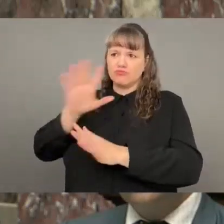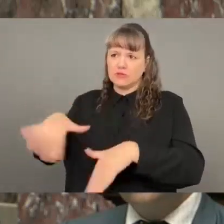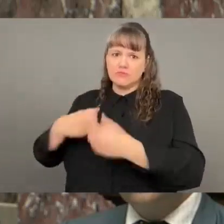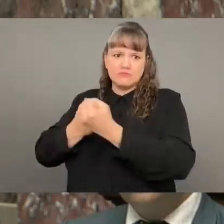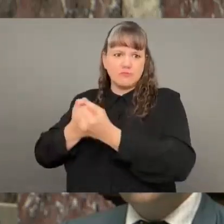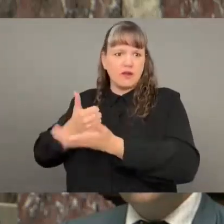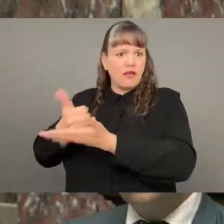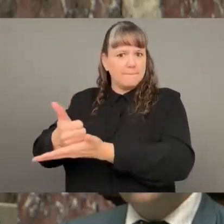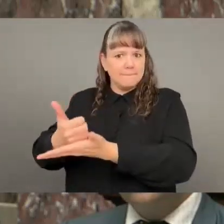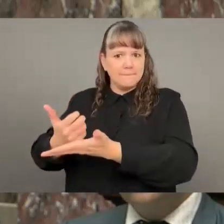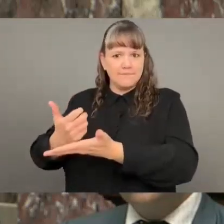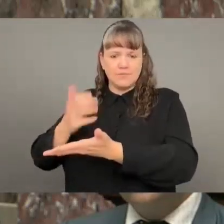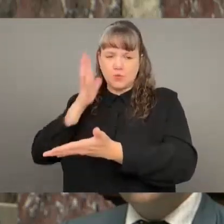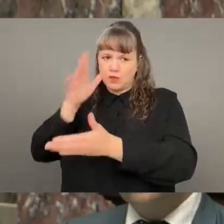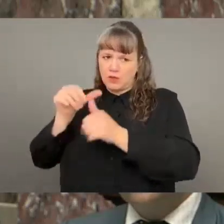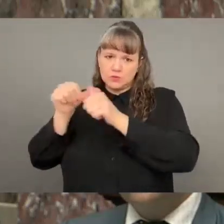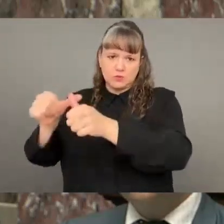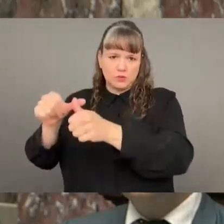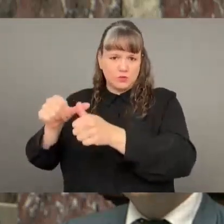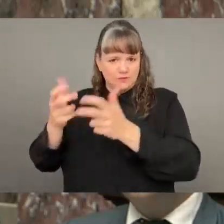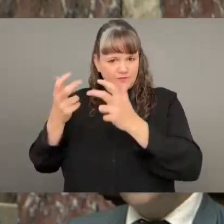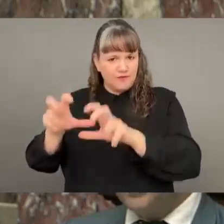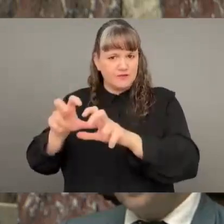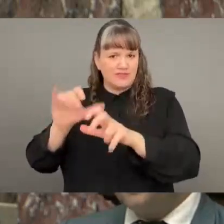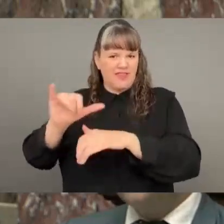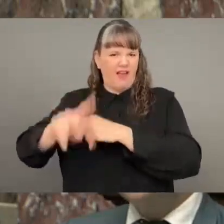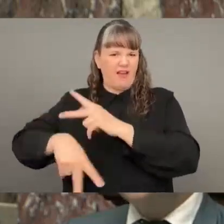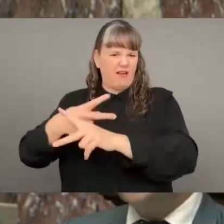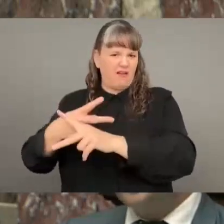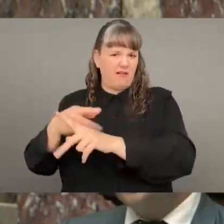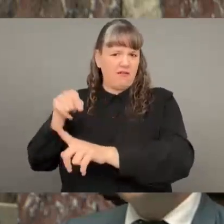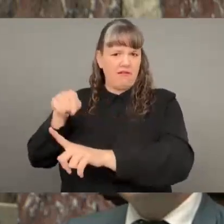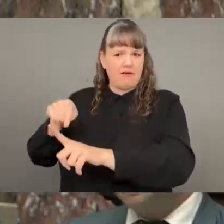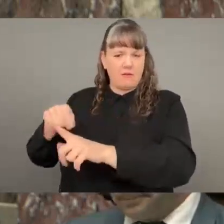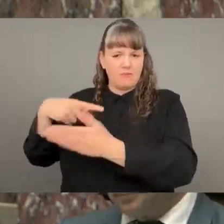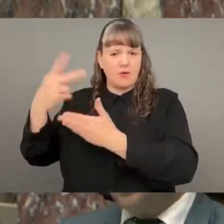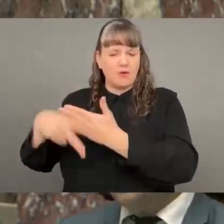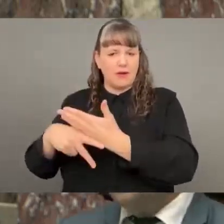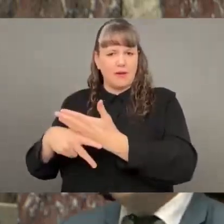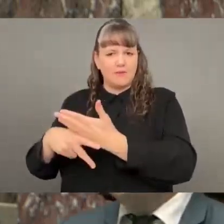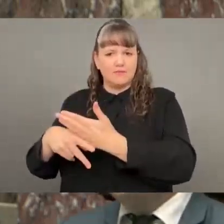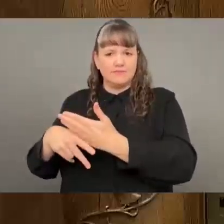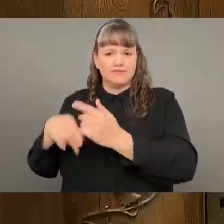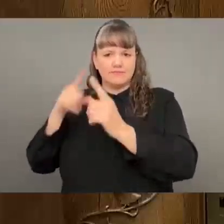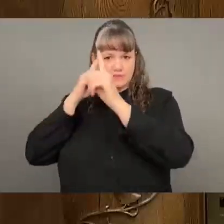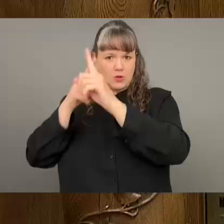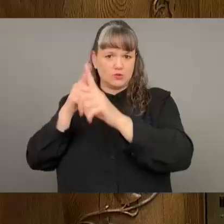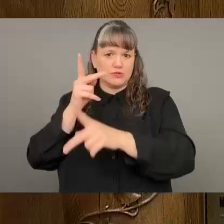solutions that help keep British Columbians safe wherever they are.